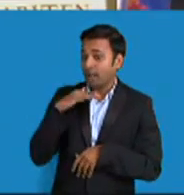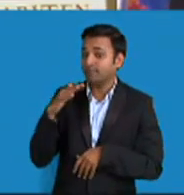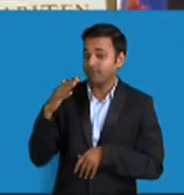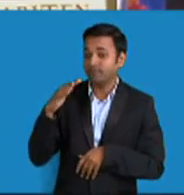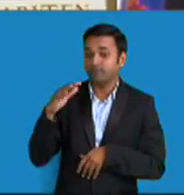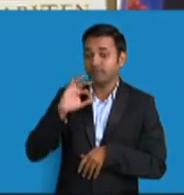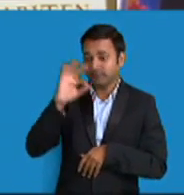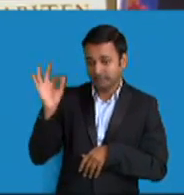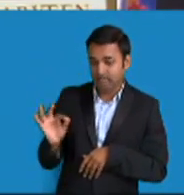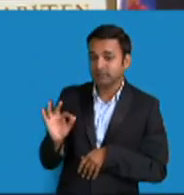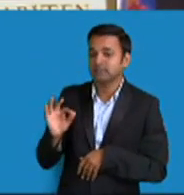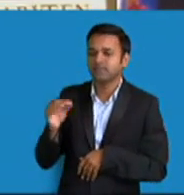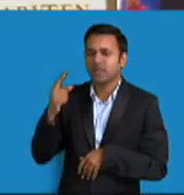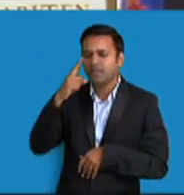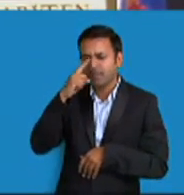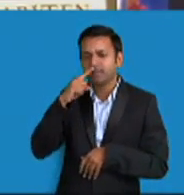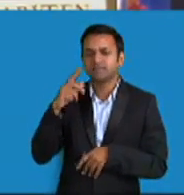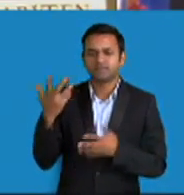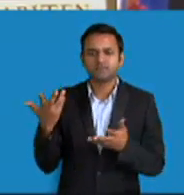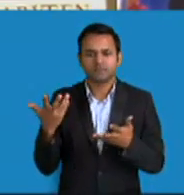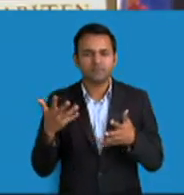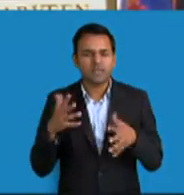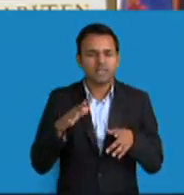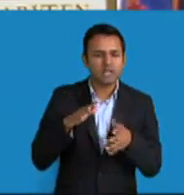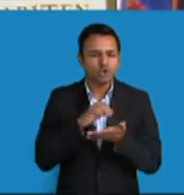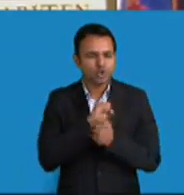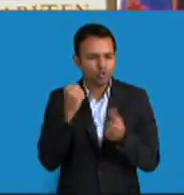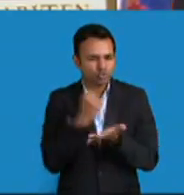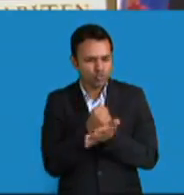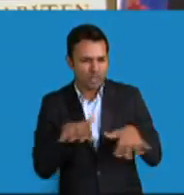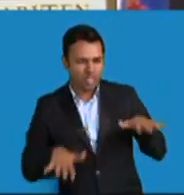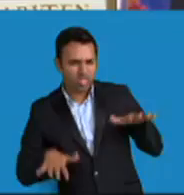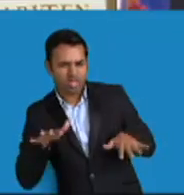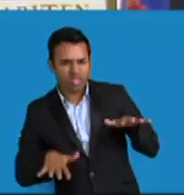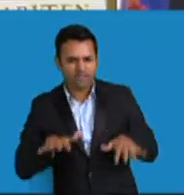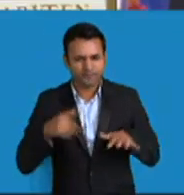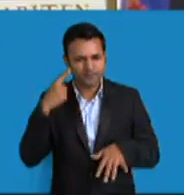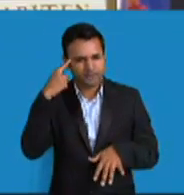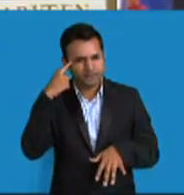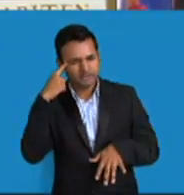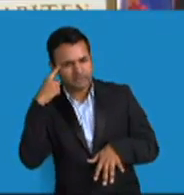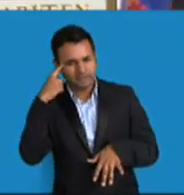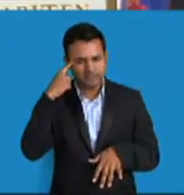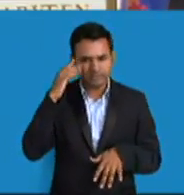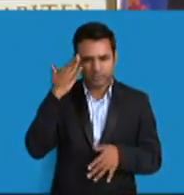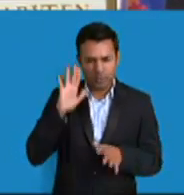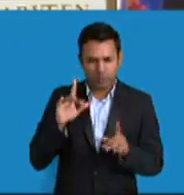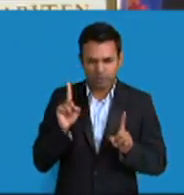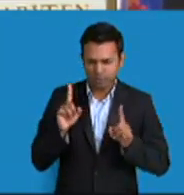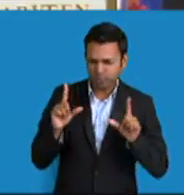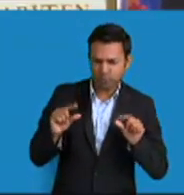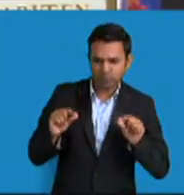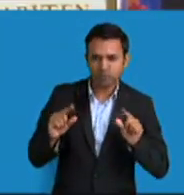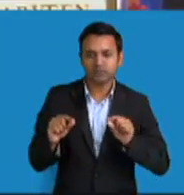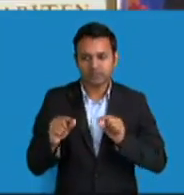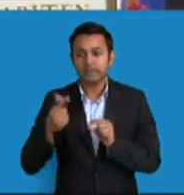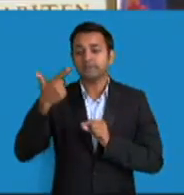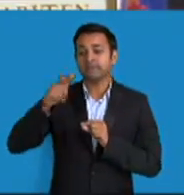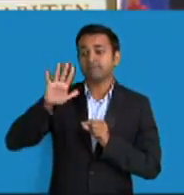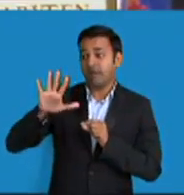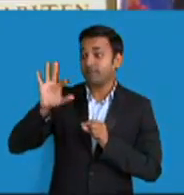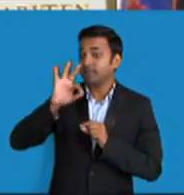quite pessimistic, saying that no, that's an unrealistic target, Madam Speaker. We have got 75 schools, Madam Speaker, out of